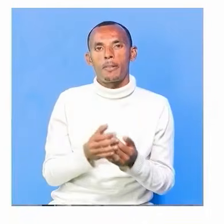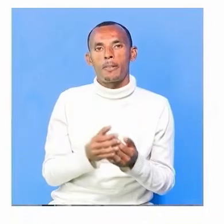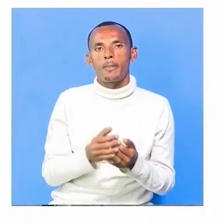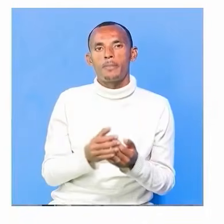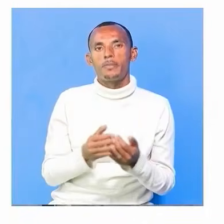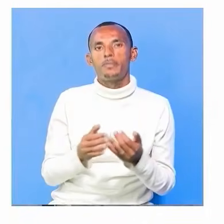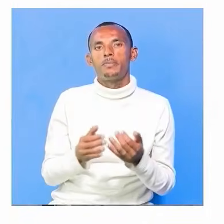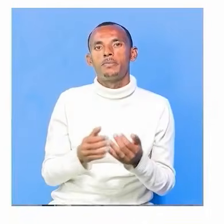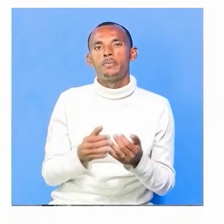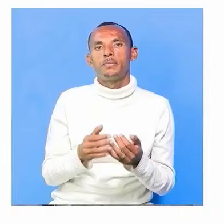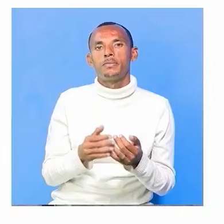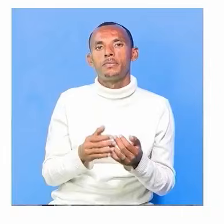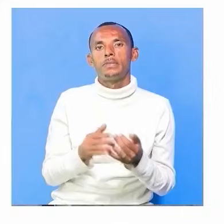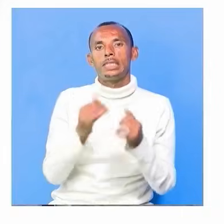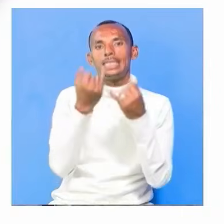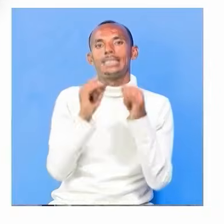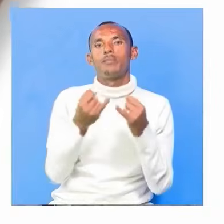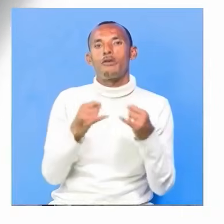simplify